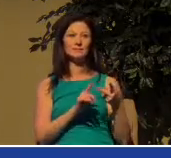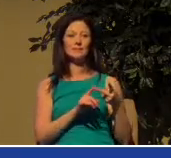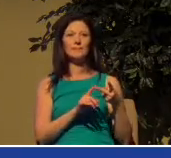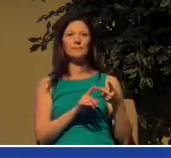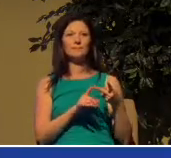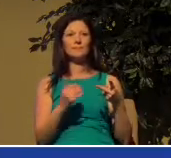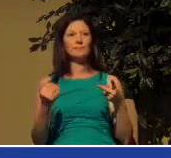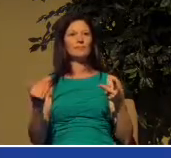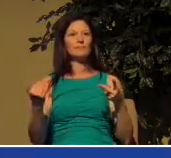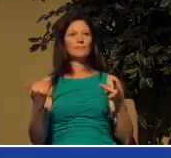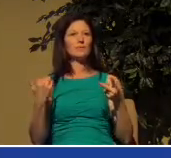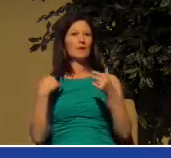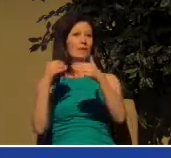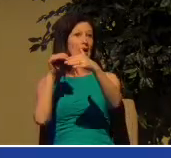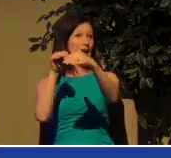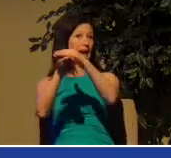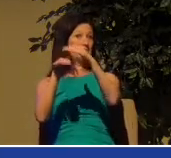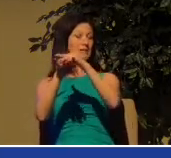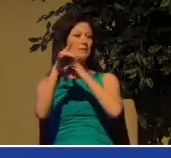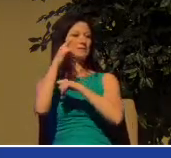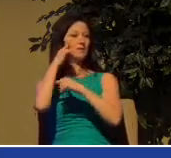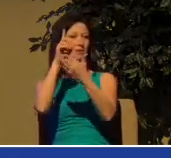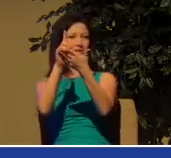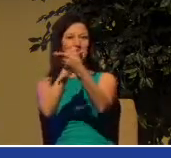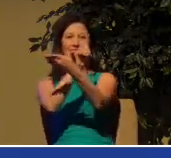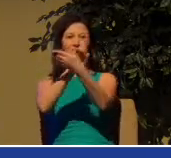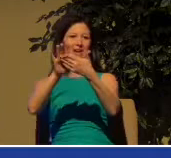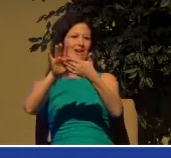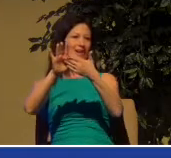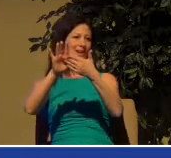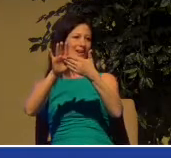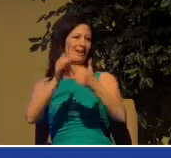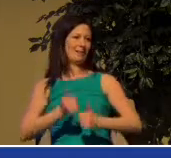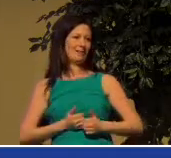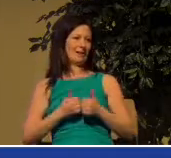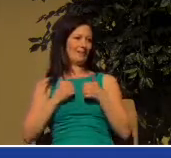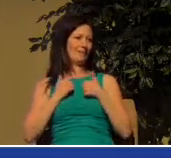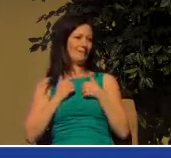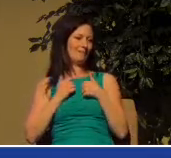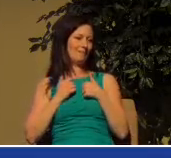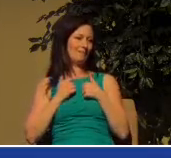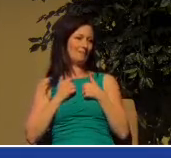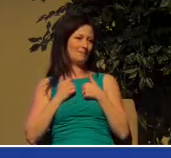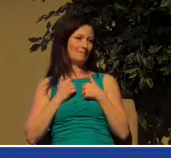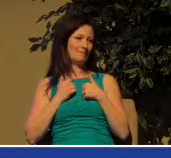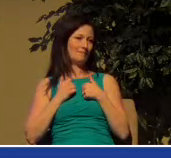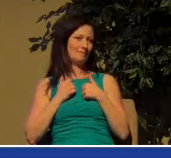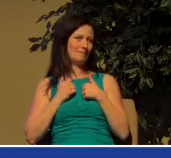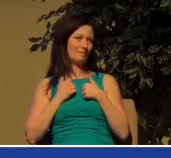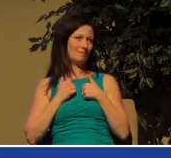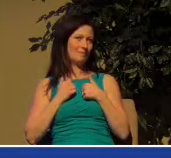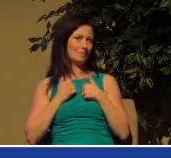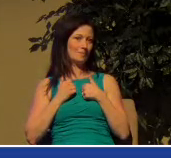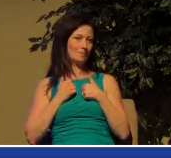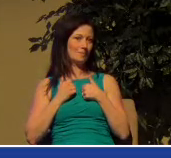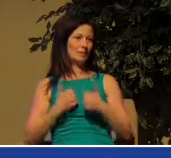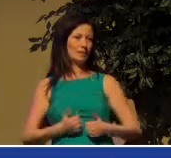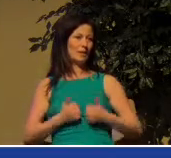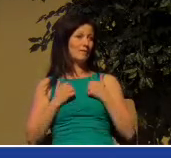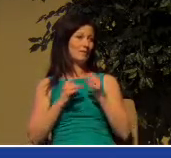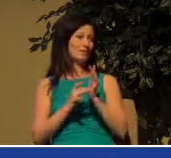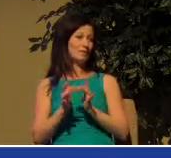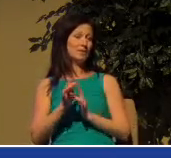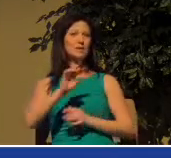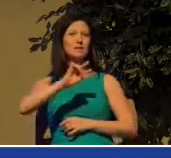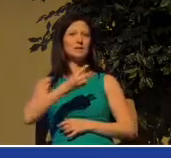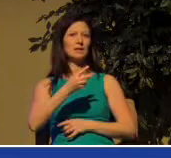have access to divine life. That is, the life of Jesus.